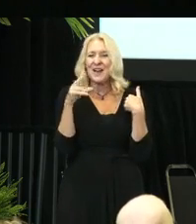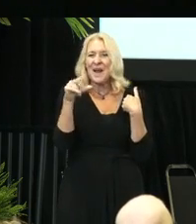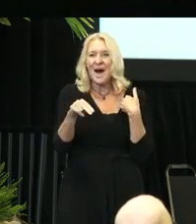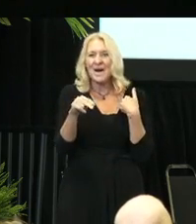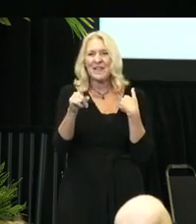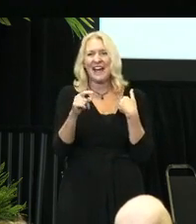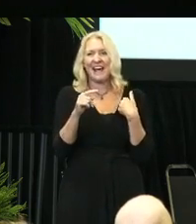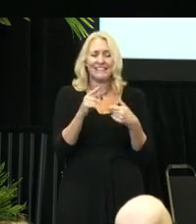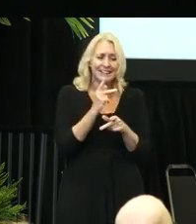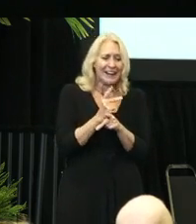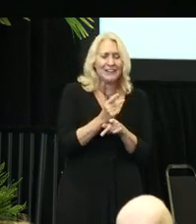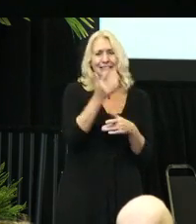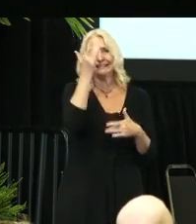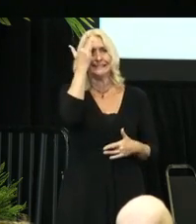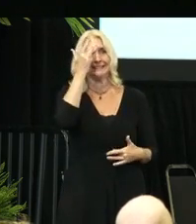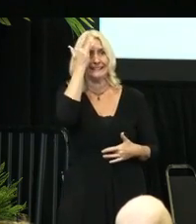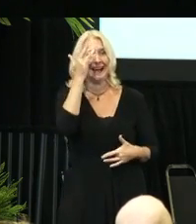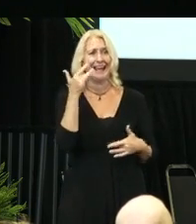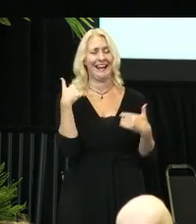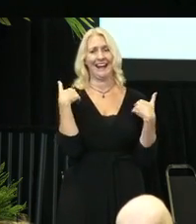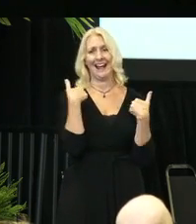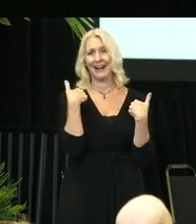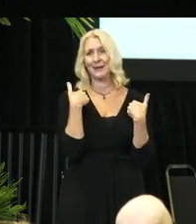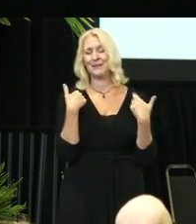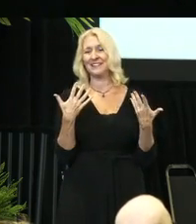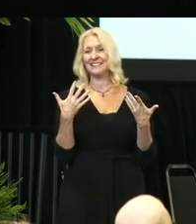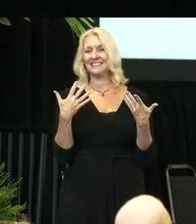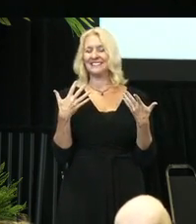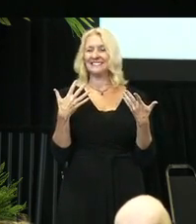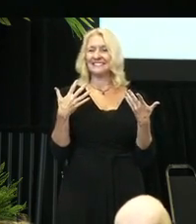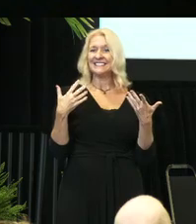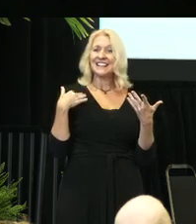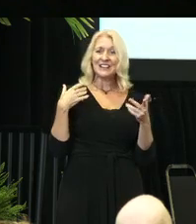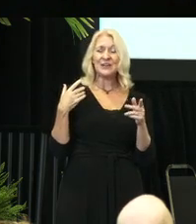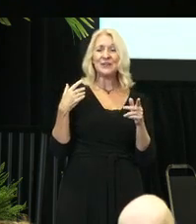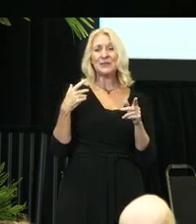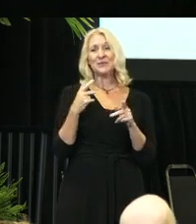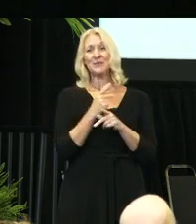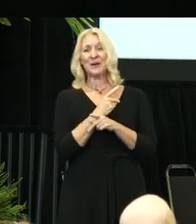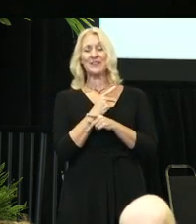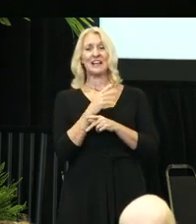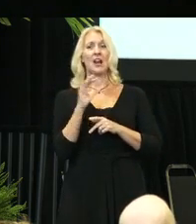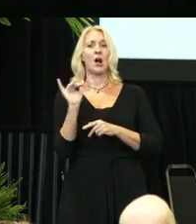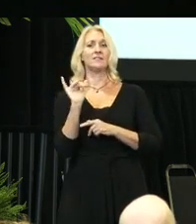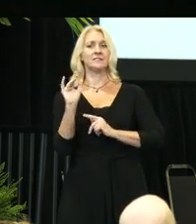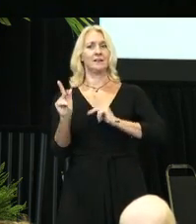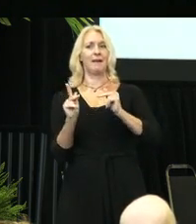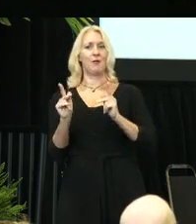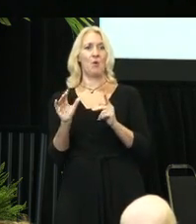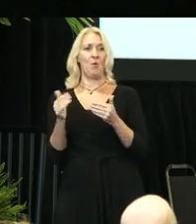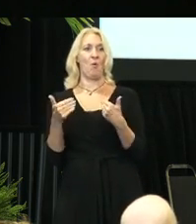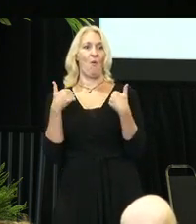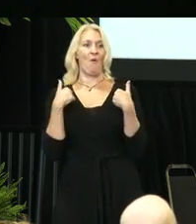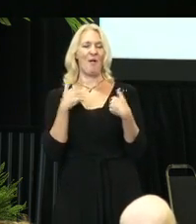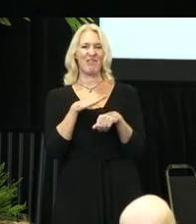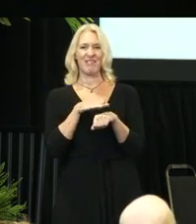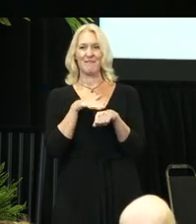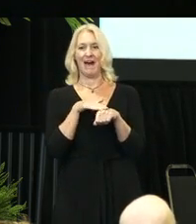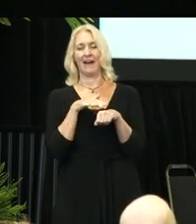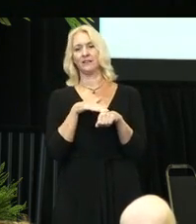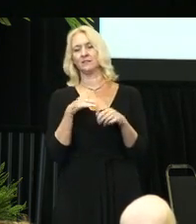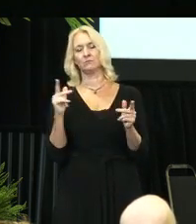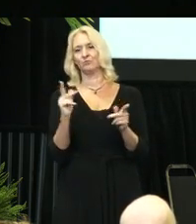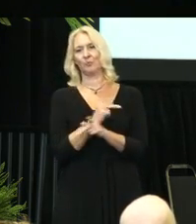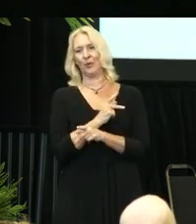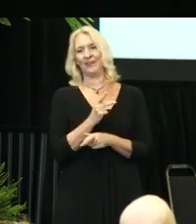with these sick, ailing animals. They're seeing animals at their worst, and by extension, they're loving owners who are also at their worst, right? There are many